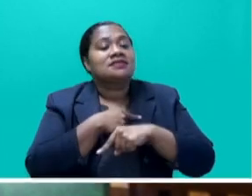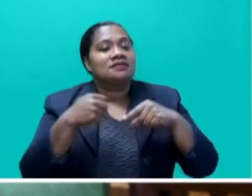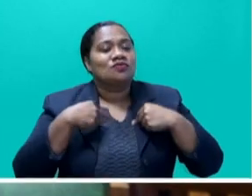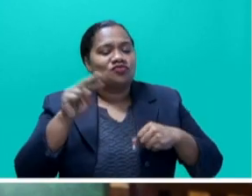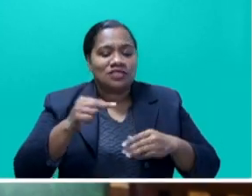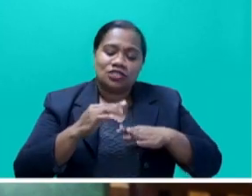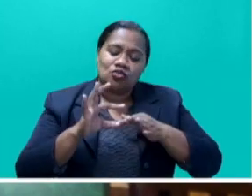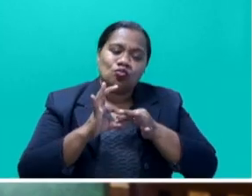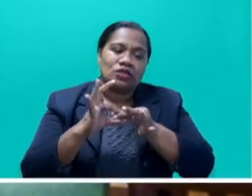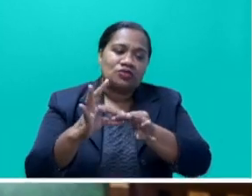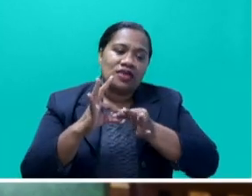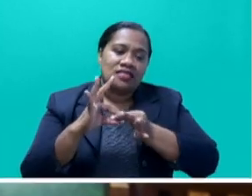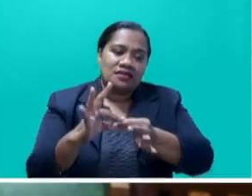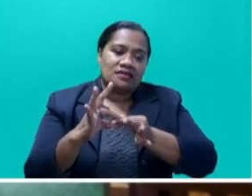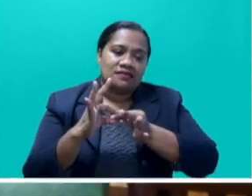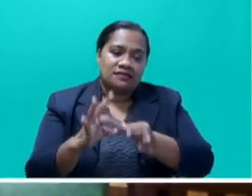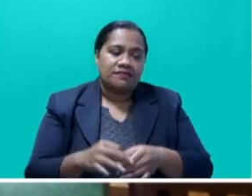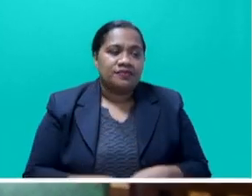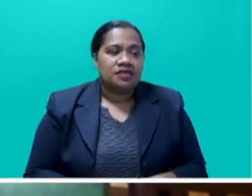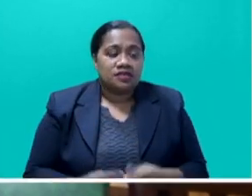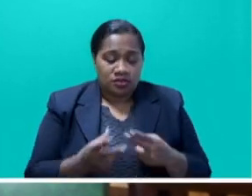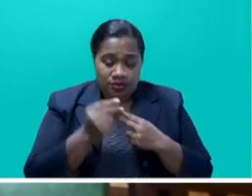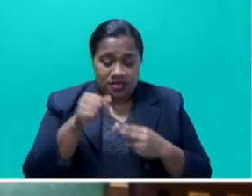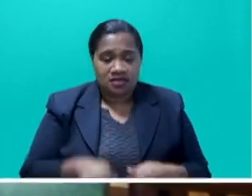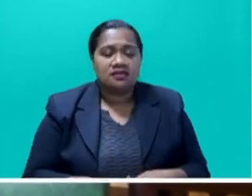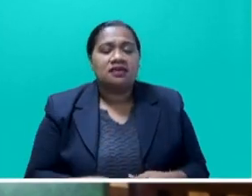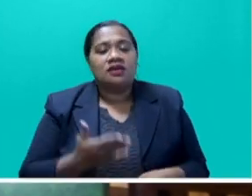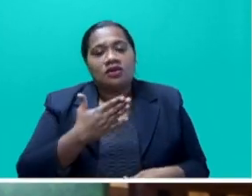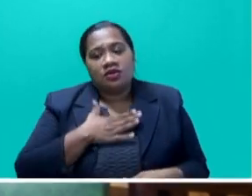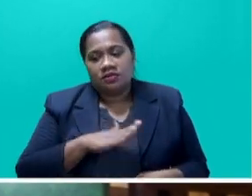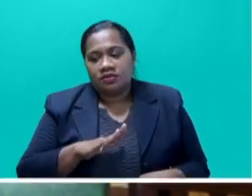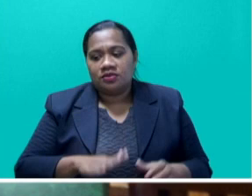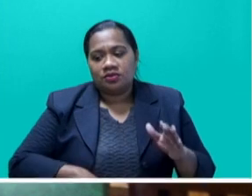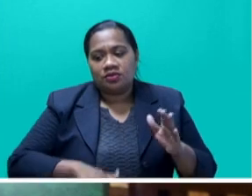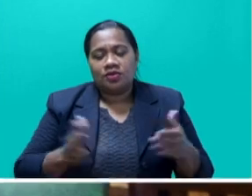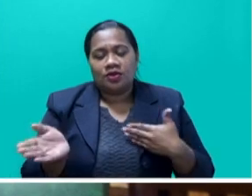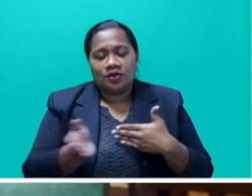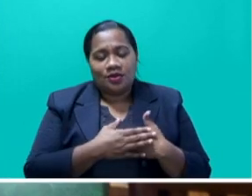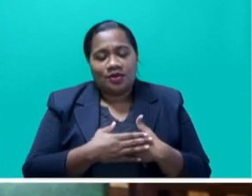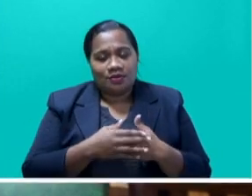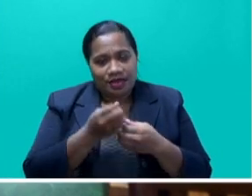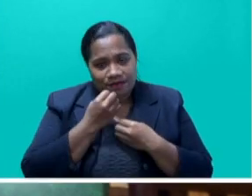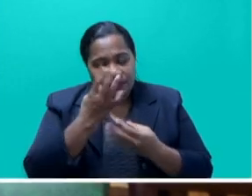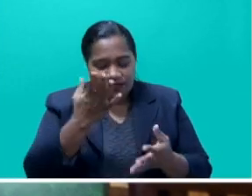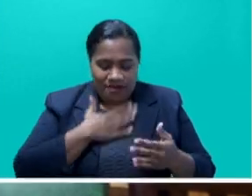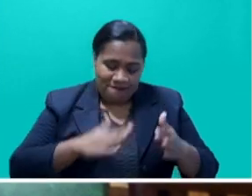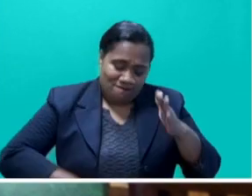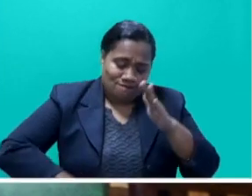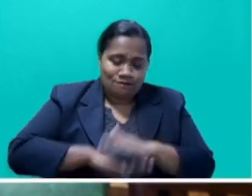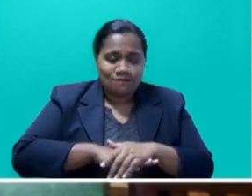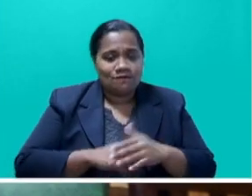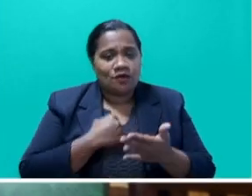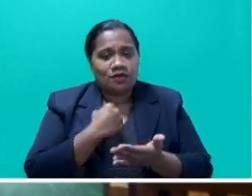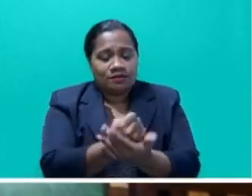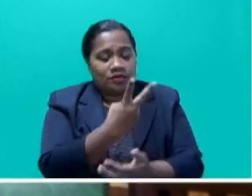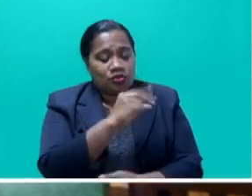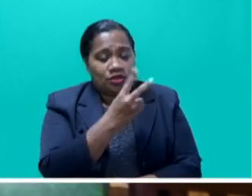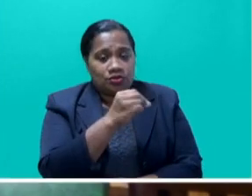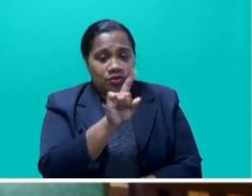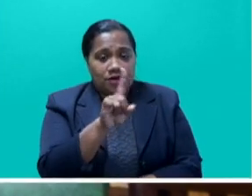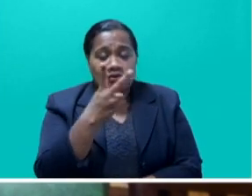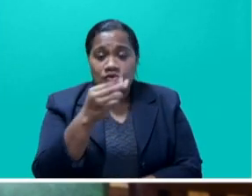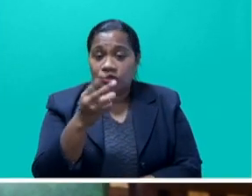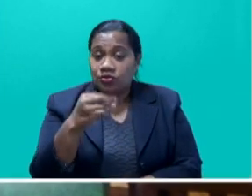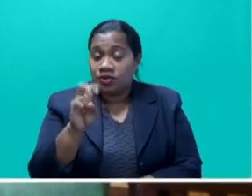Mr. Speaker, with this I close by reiterating my full support for the 2021-2022 national budget.